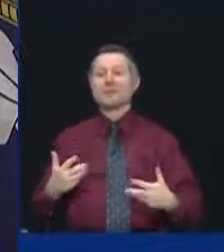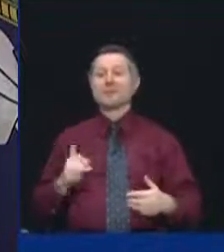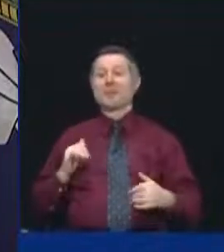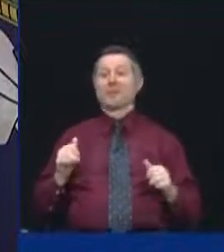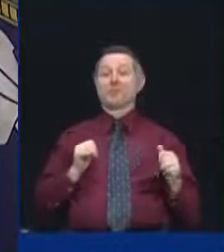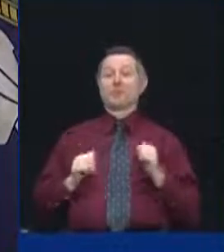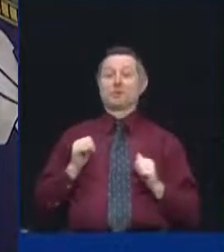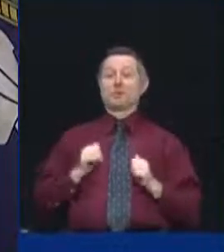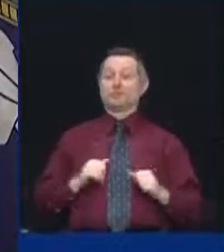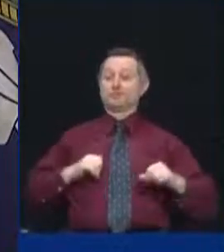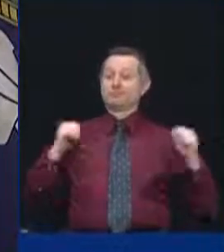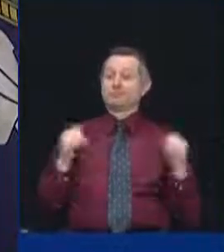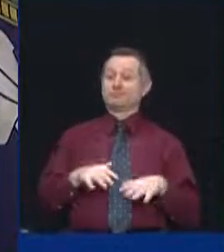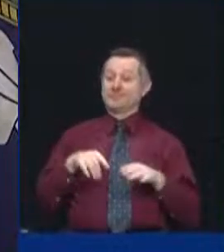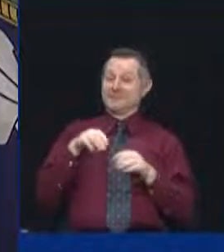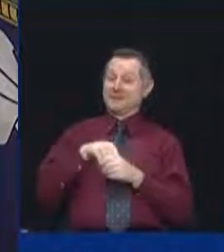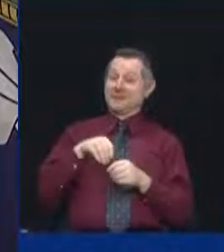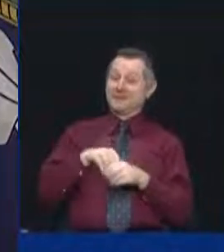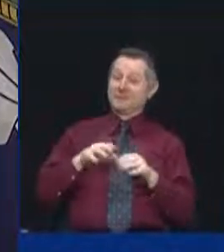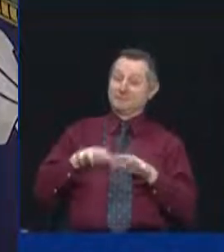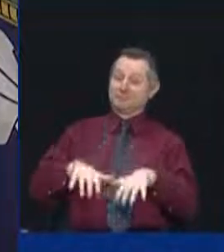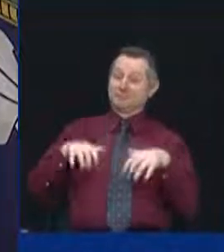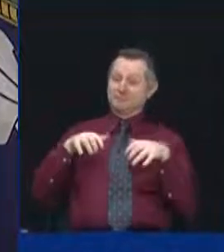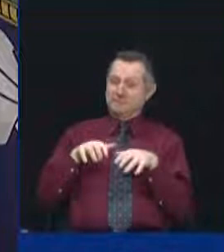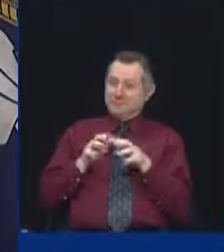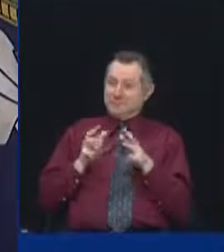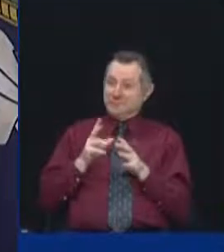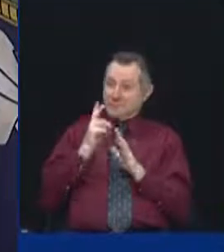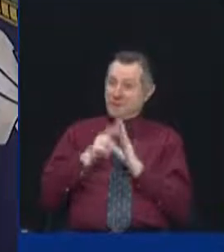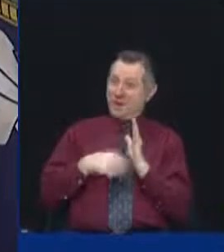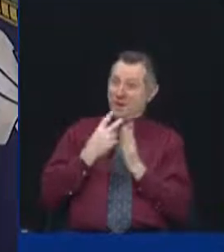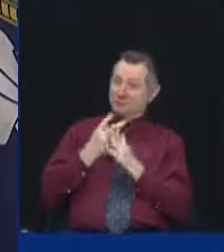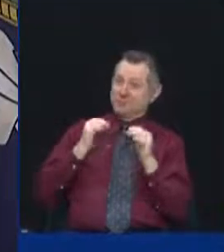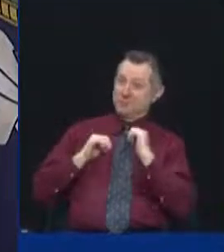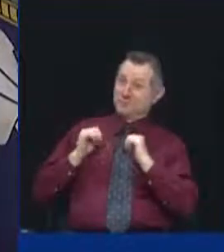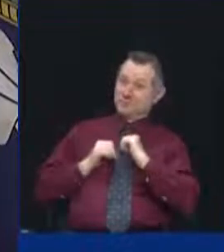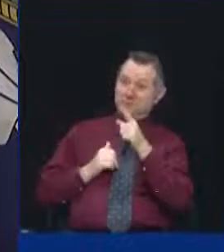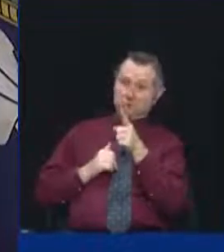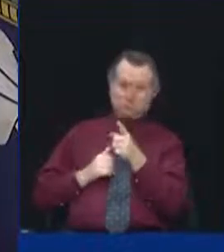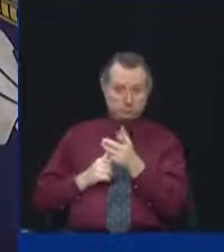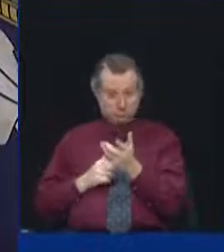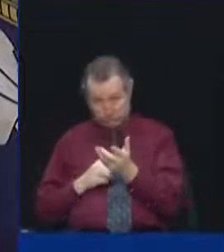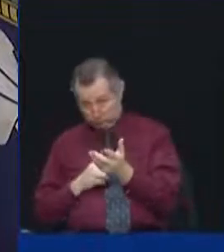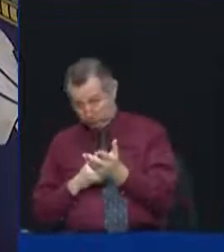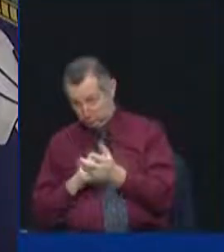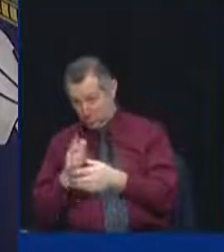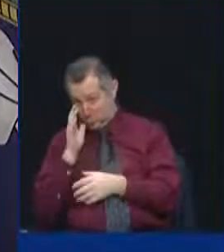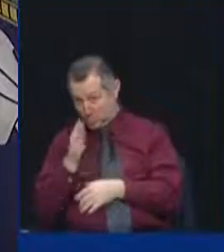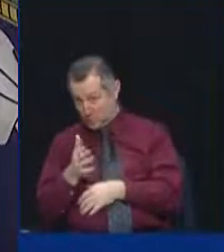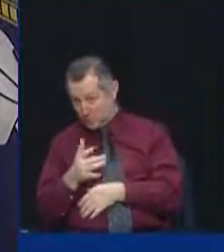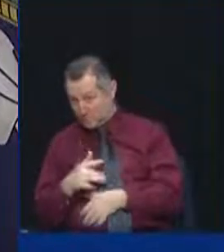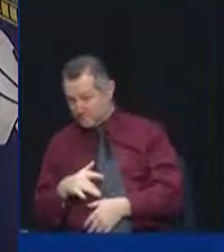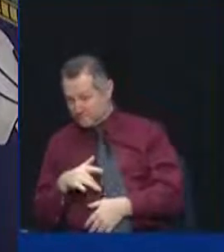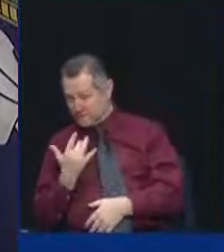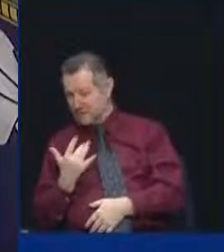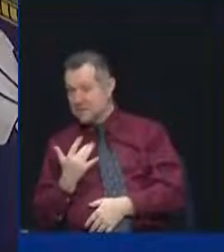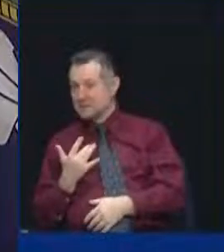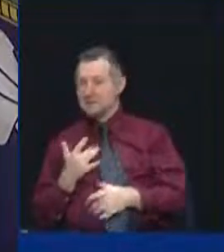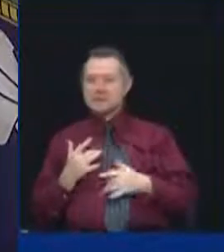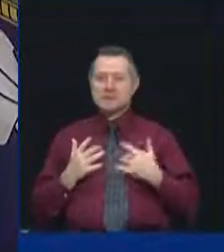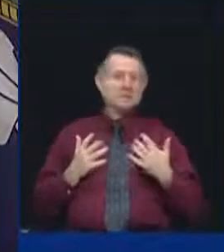indoors, you're going to sit there for 2 hours. Are you willing to go into